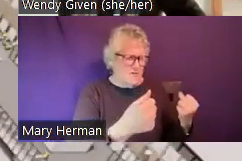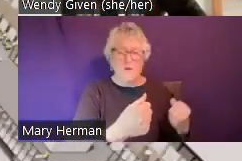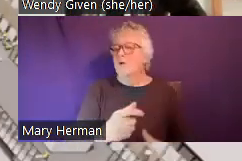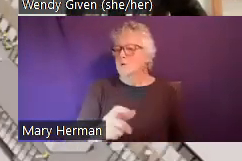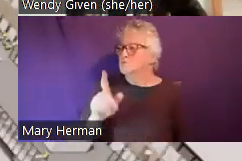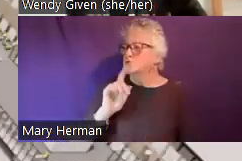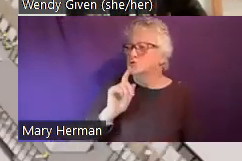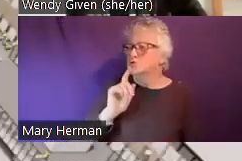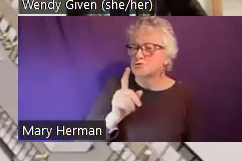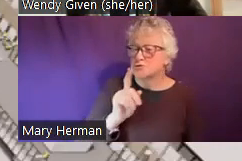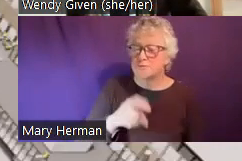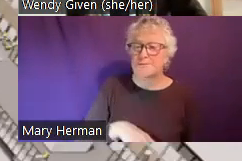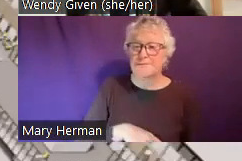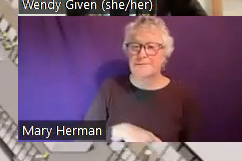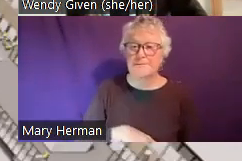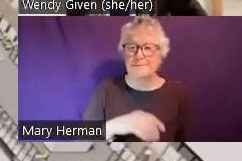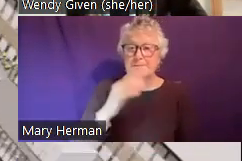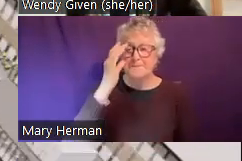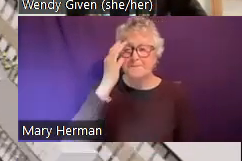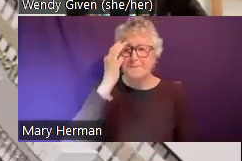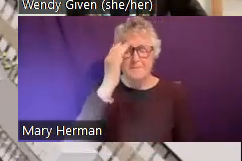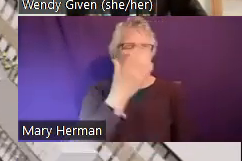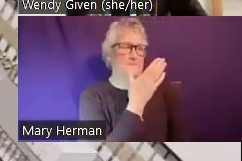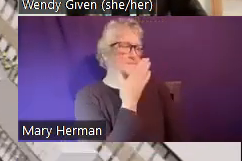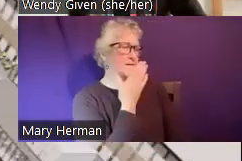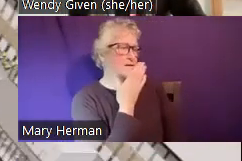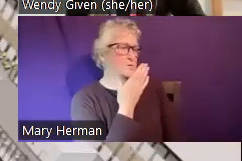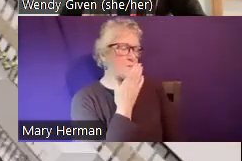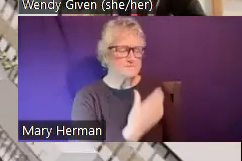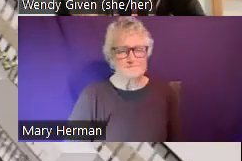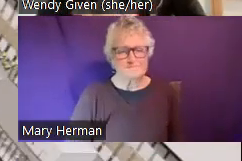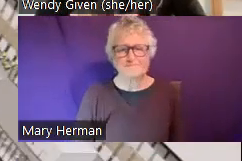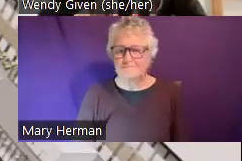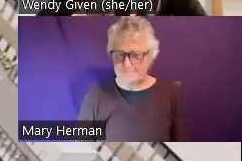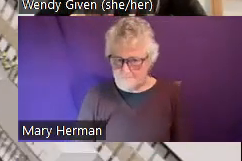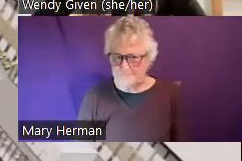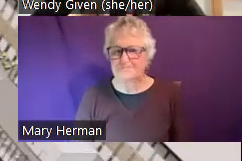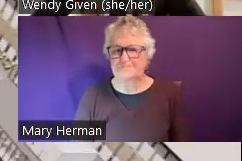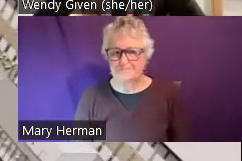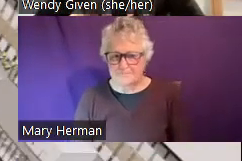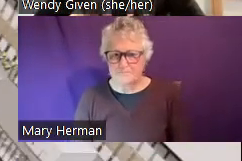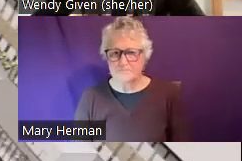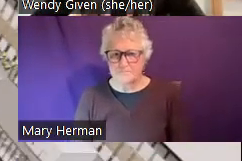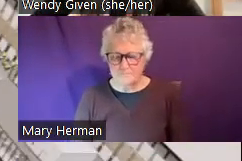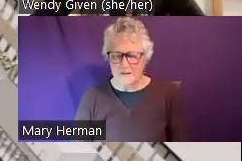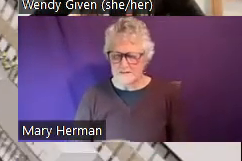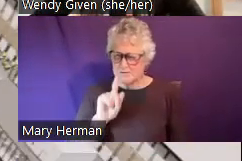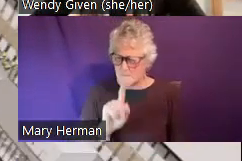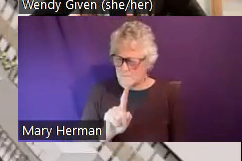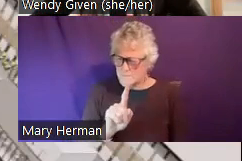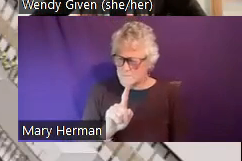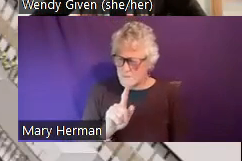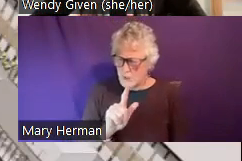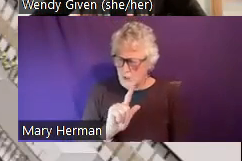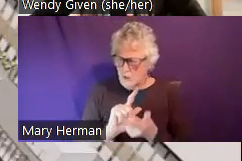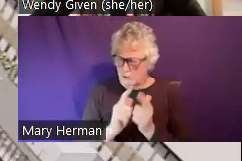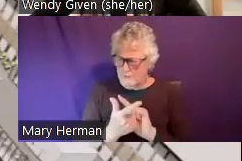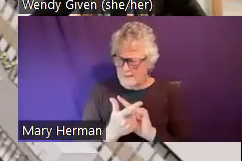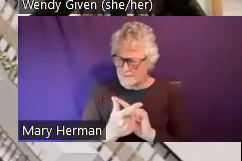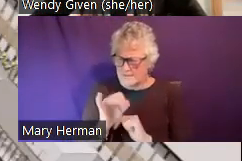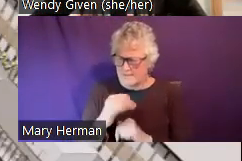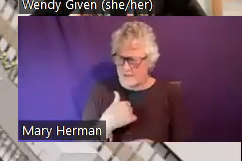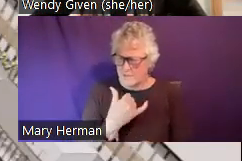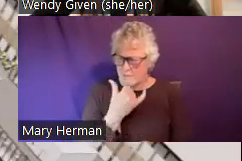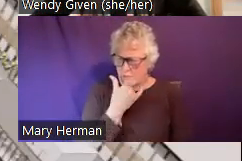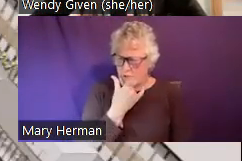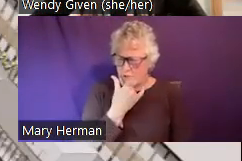please. So, thank you. Yeah. So correct me if I'm wrong.